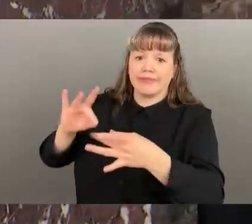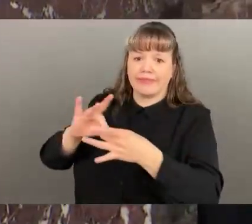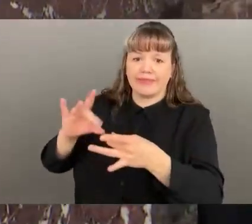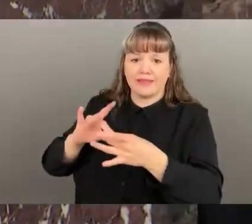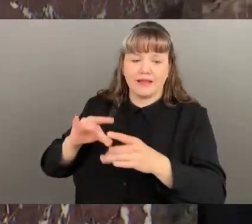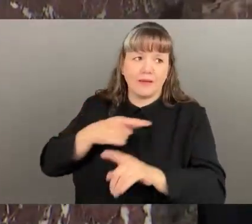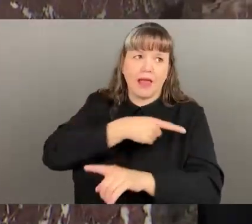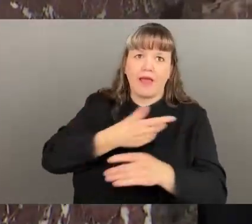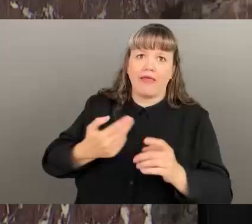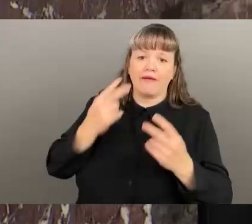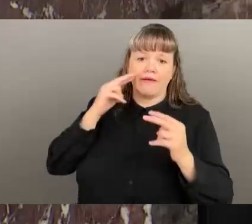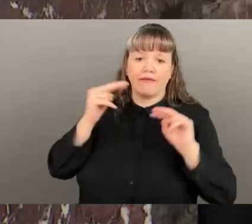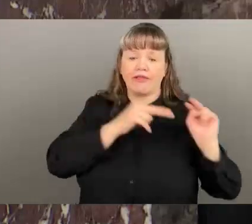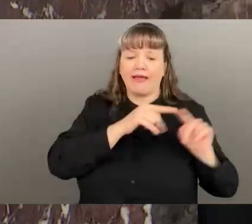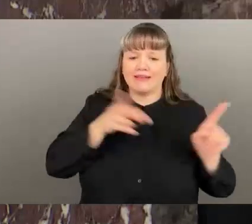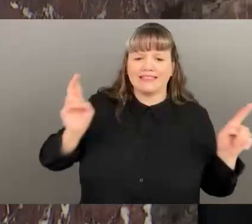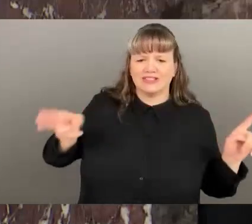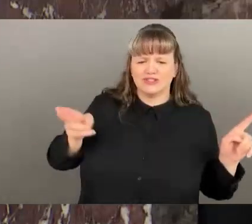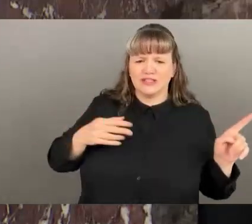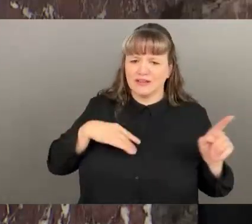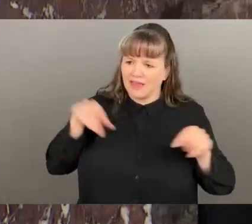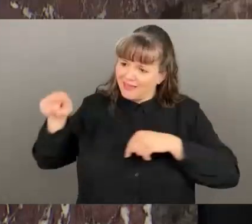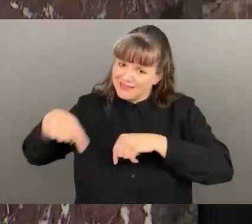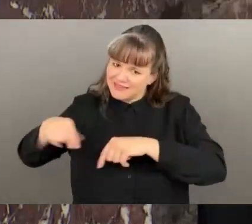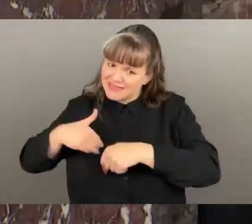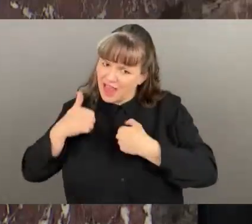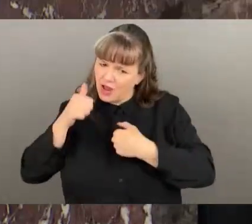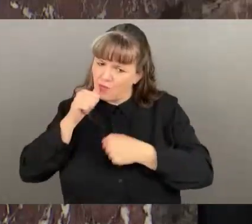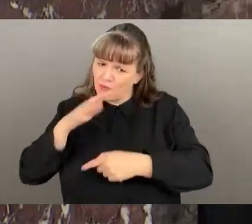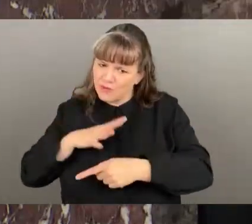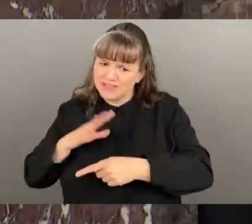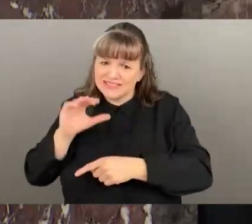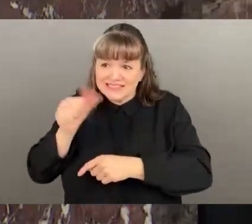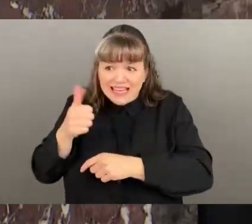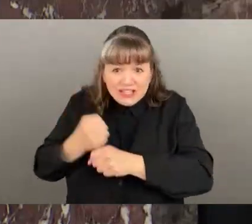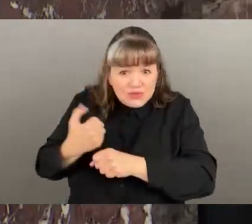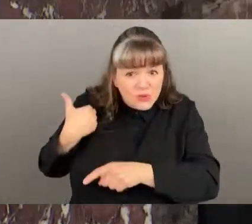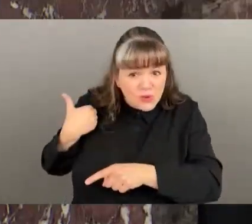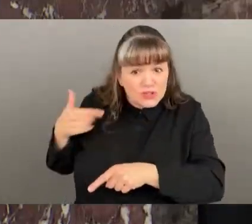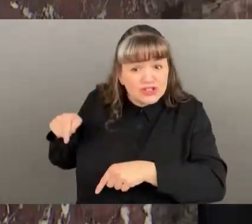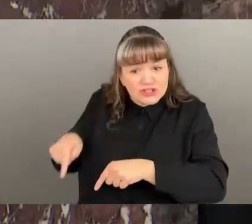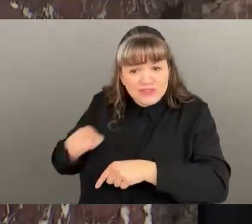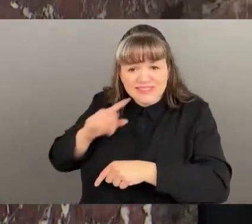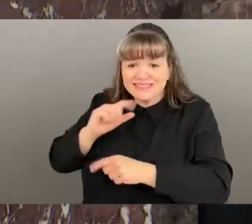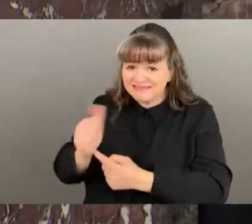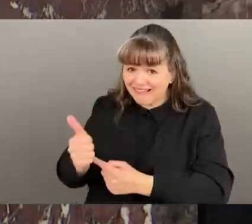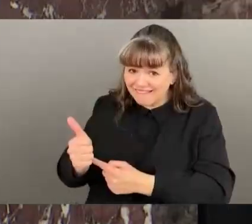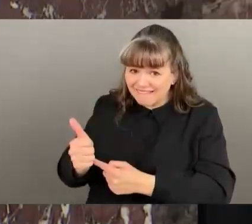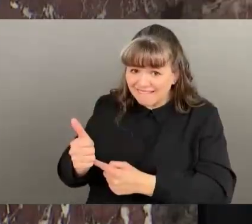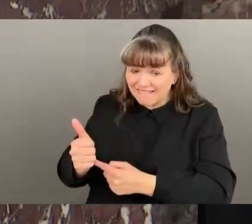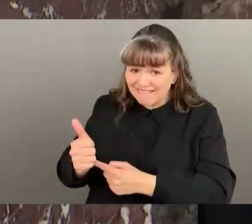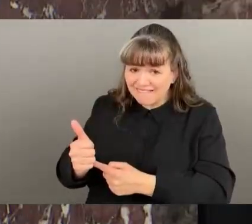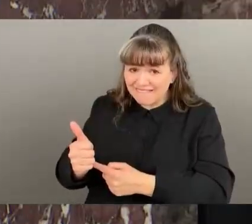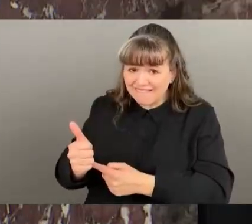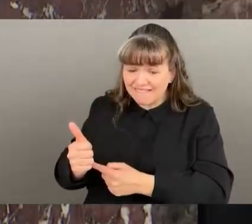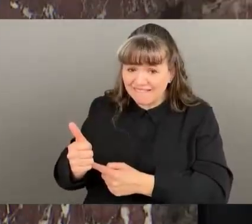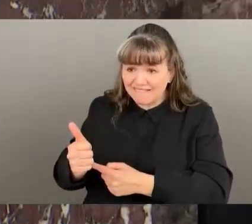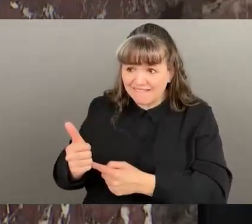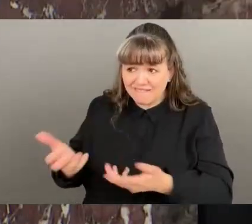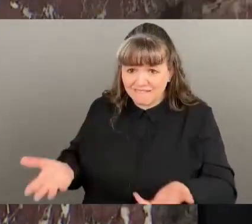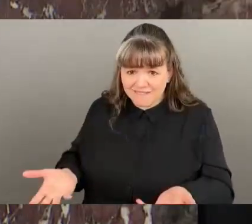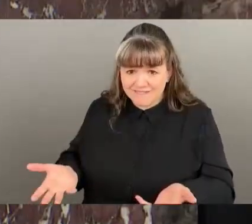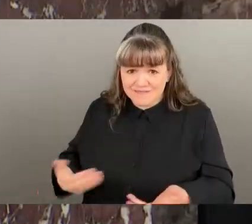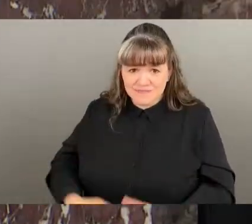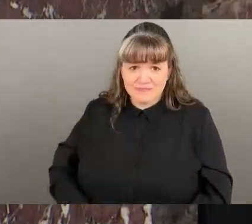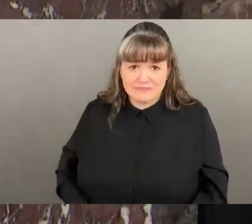now. Now, youth. Today, this young woman lives in a homeless camp in Nelson, where she has been